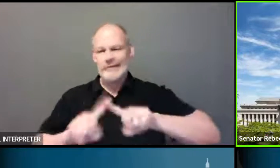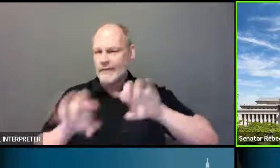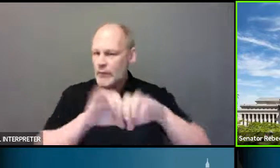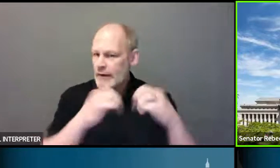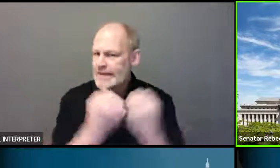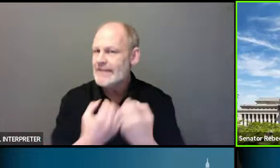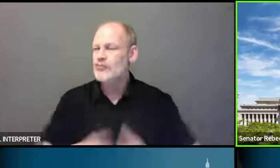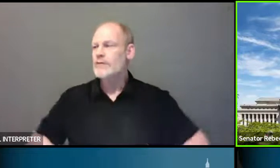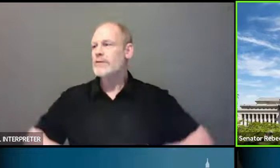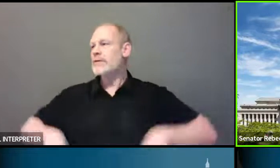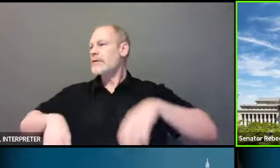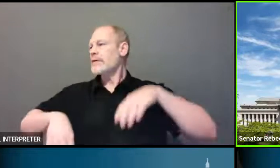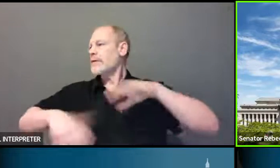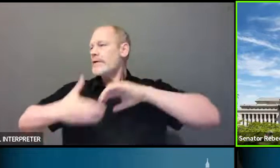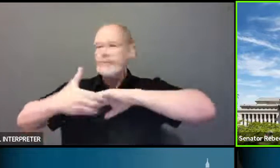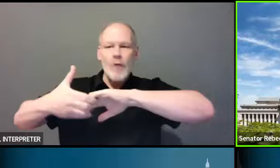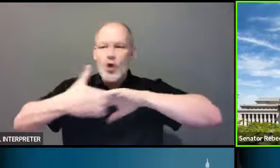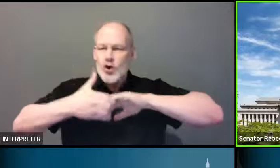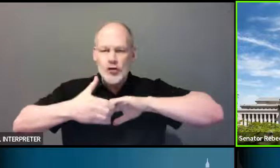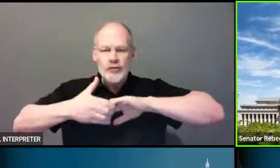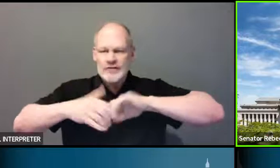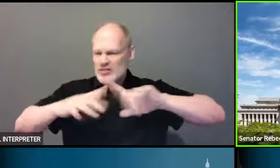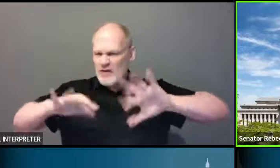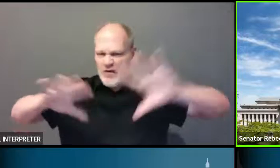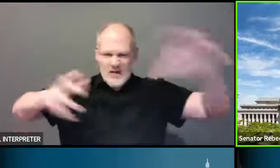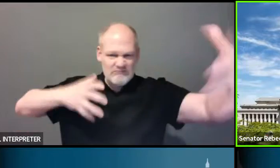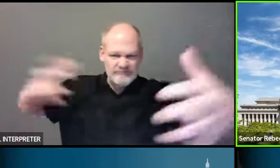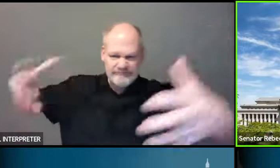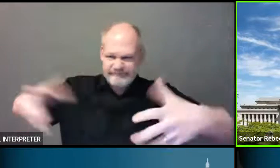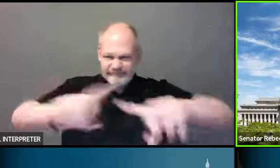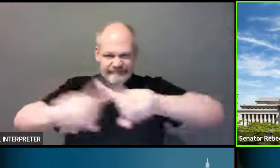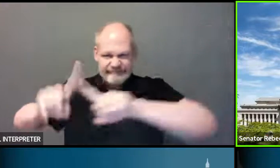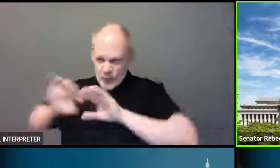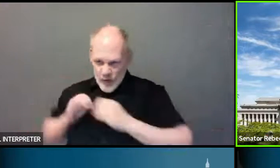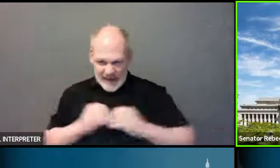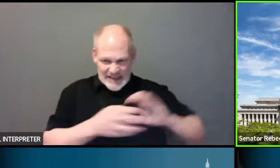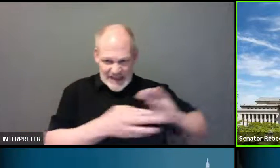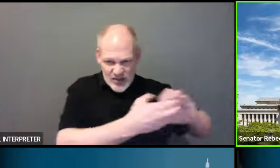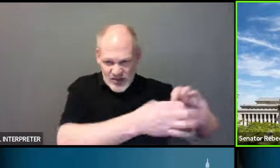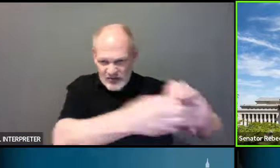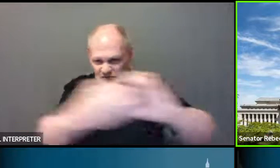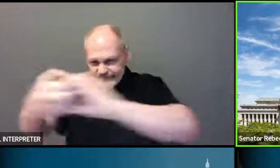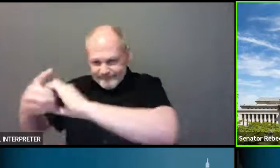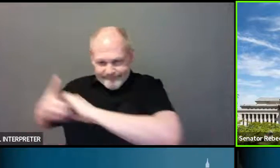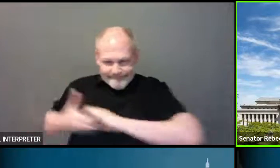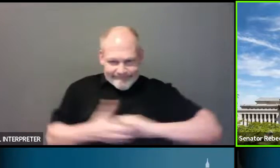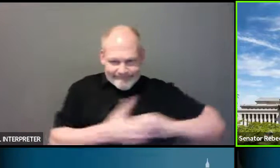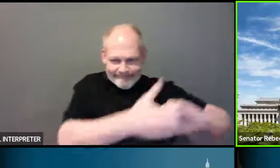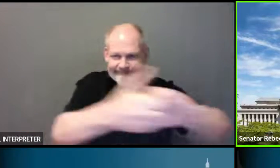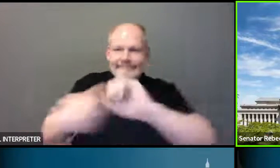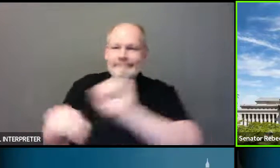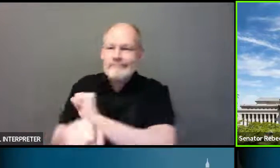are the 37th to push for that. And what was really important for us is that